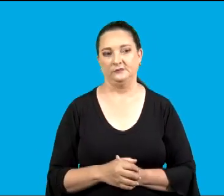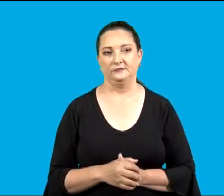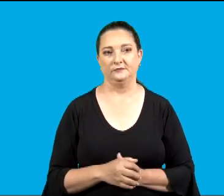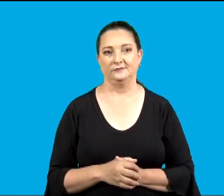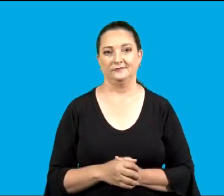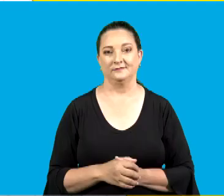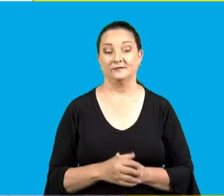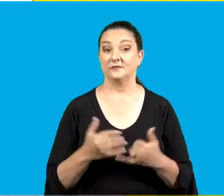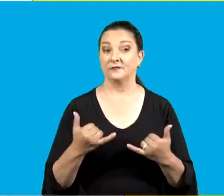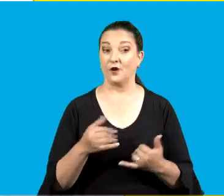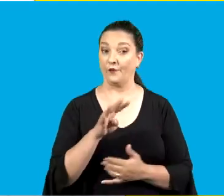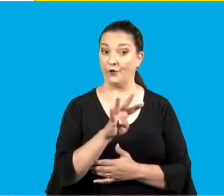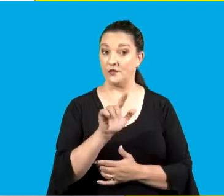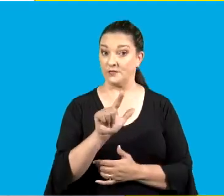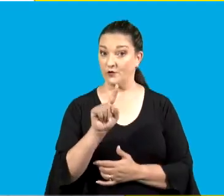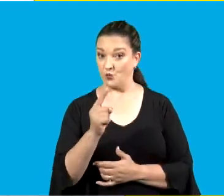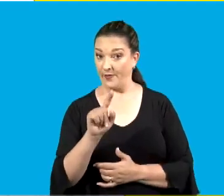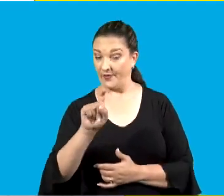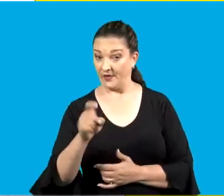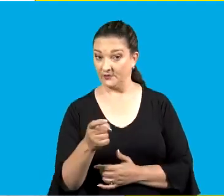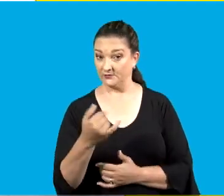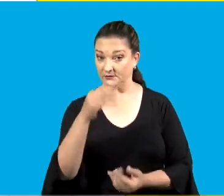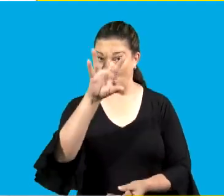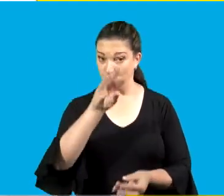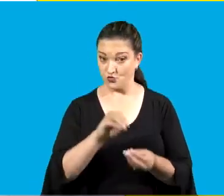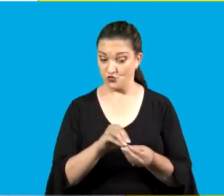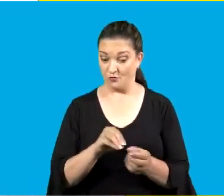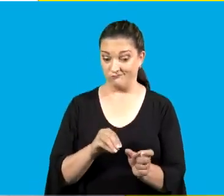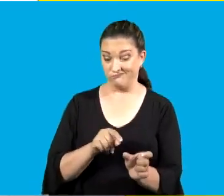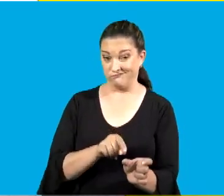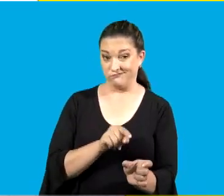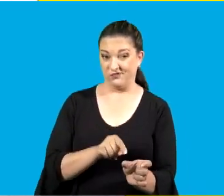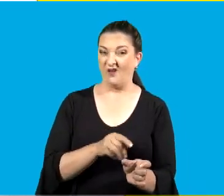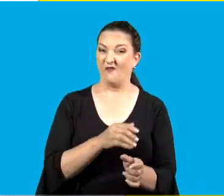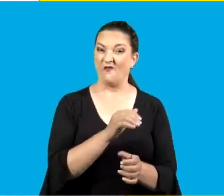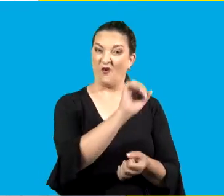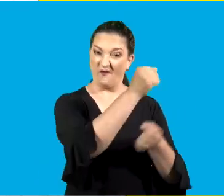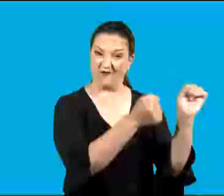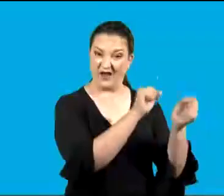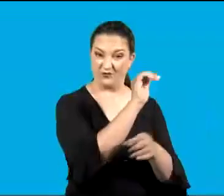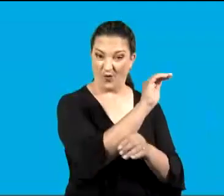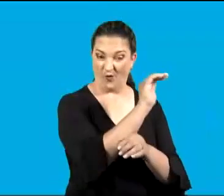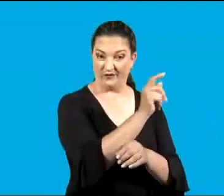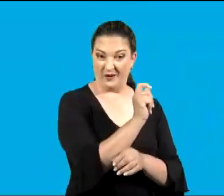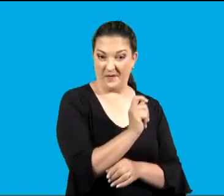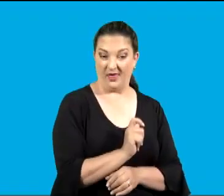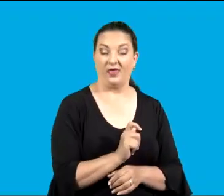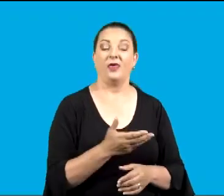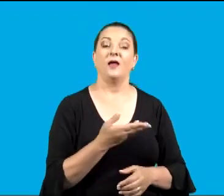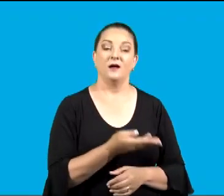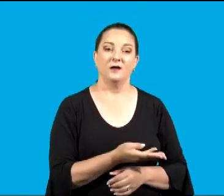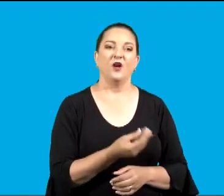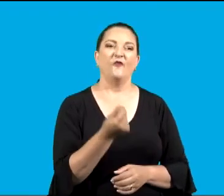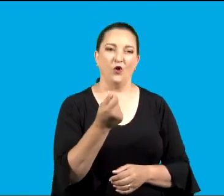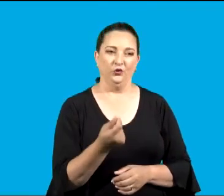471,000. With that 471,000, that becomes the total of our factory overheads. So I'll bring it here.